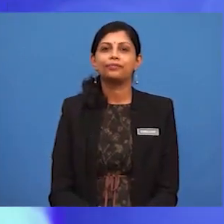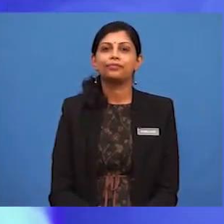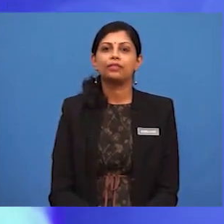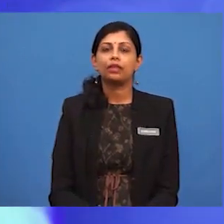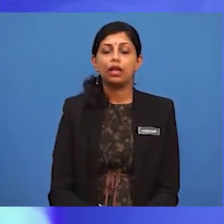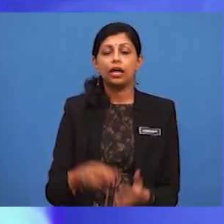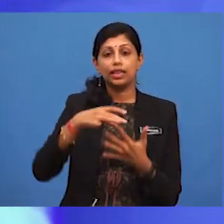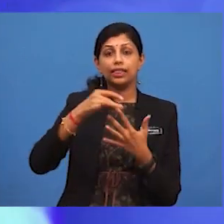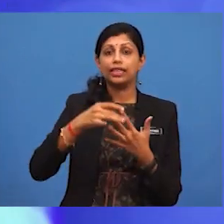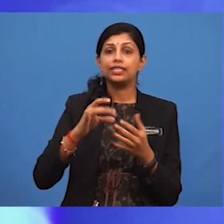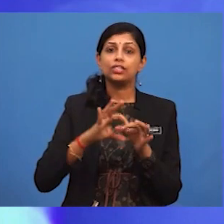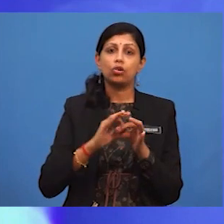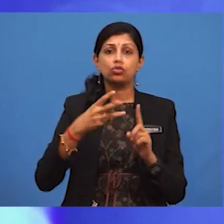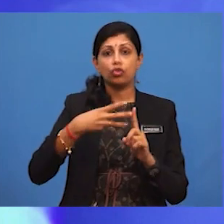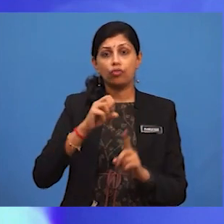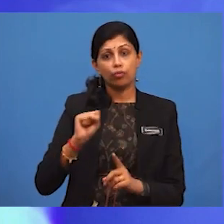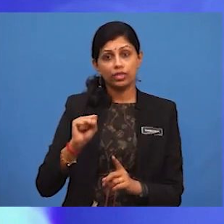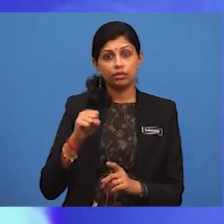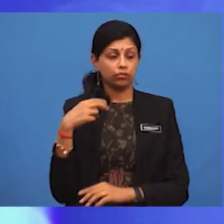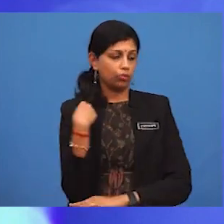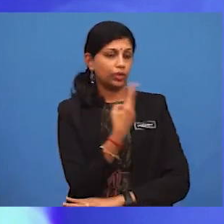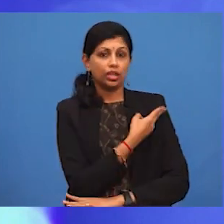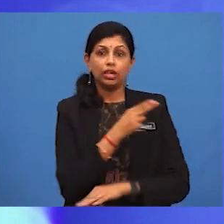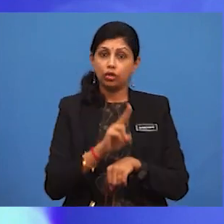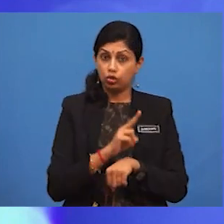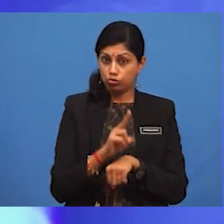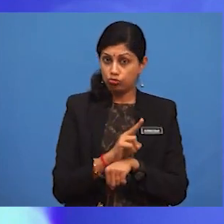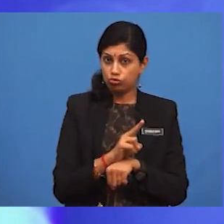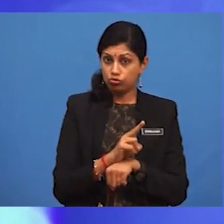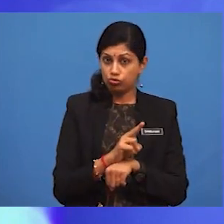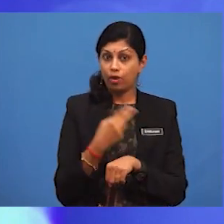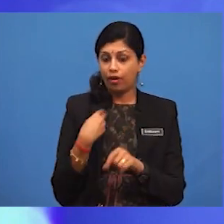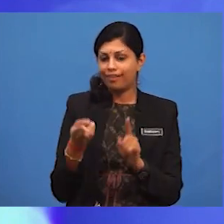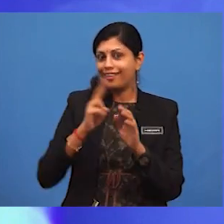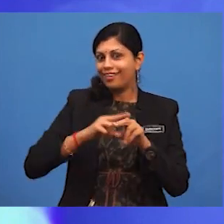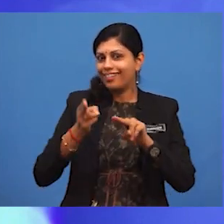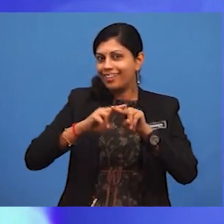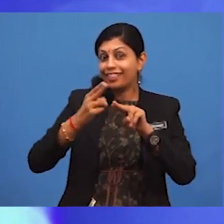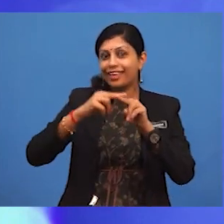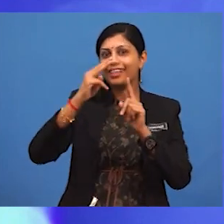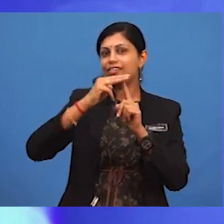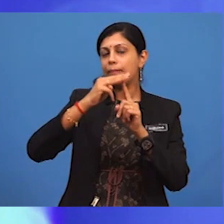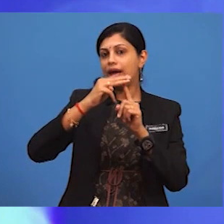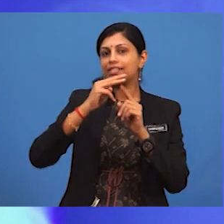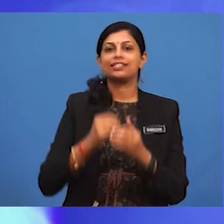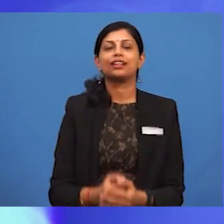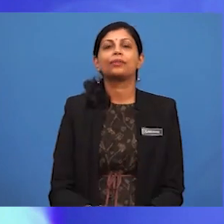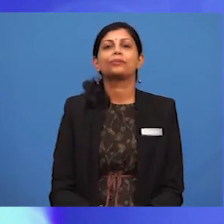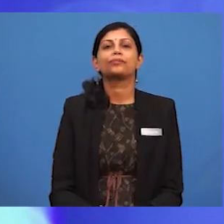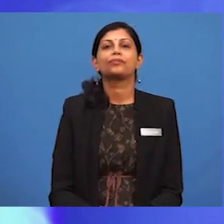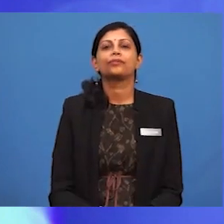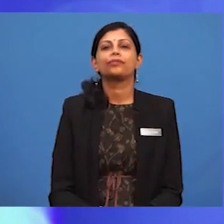The choice of words you use will merit you marks for language. After all, we